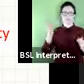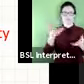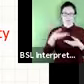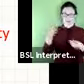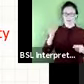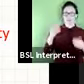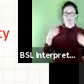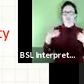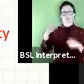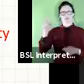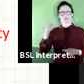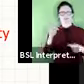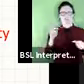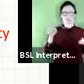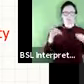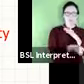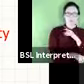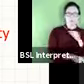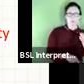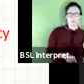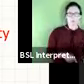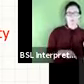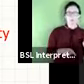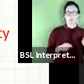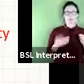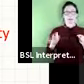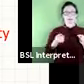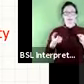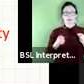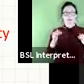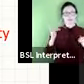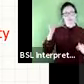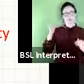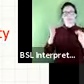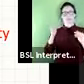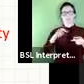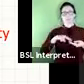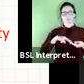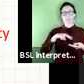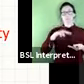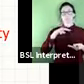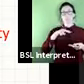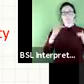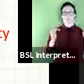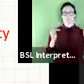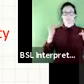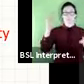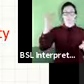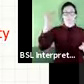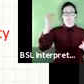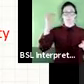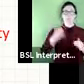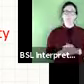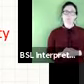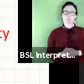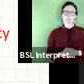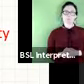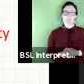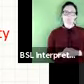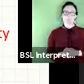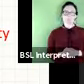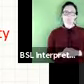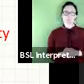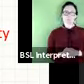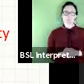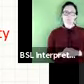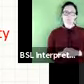income Gini coefficient increased fast. However, since 2000, with the